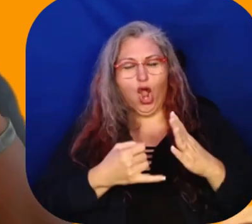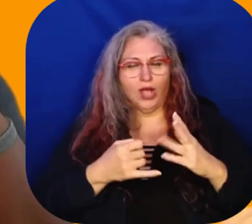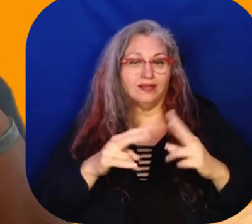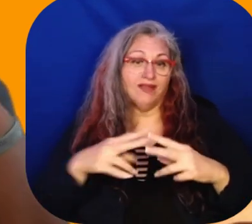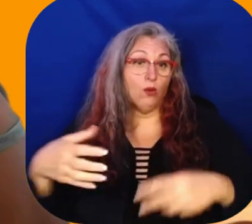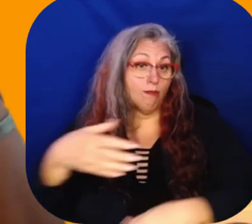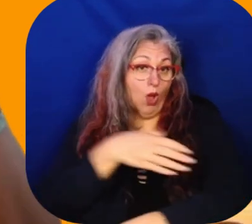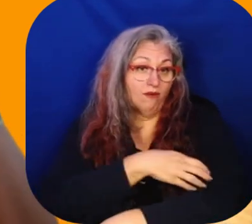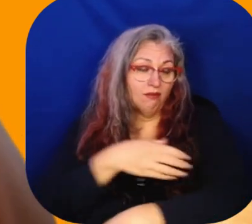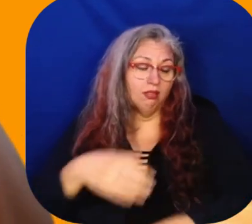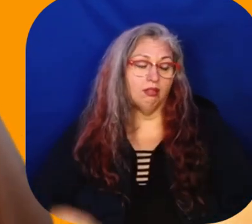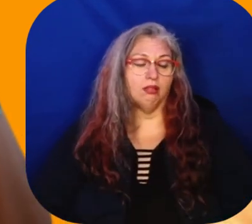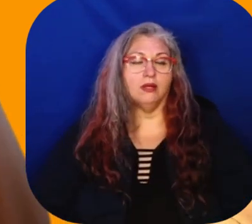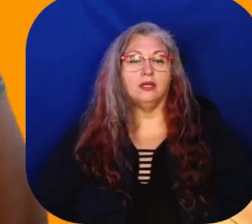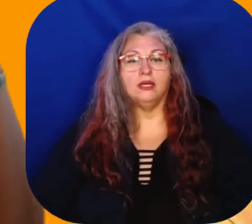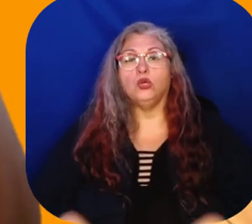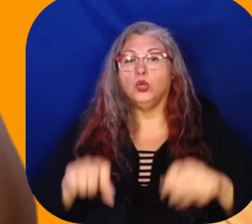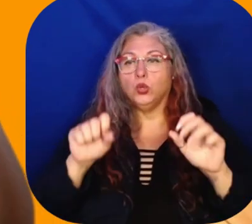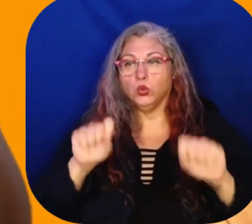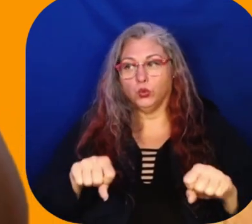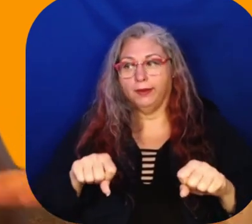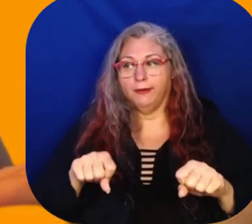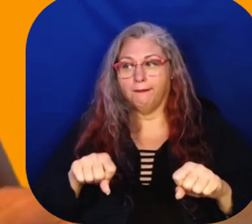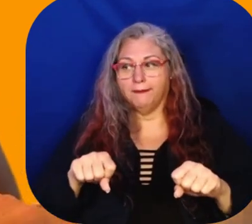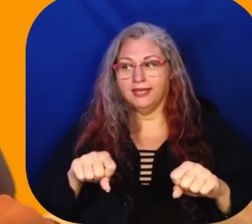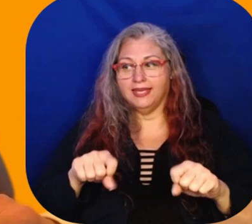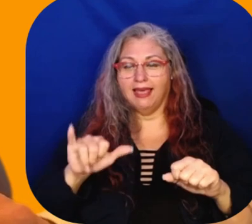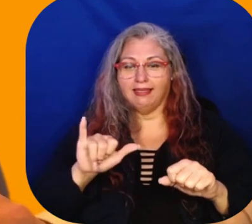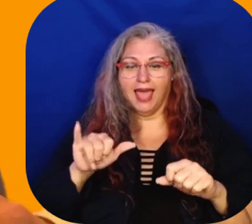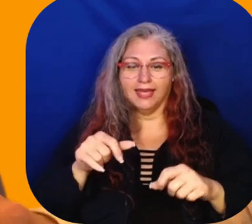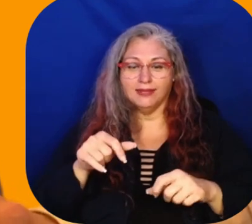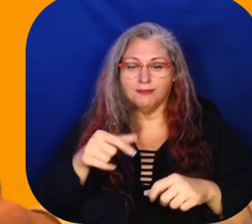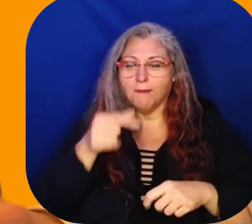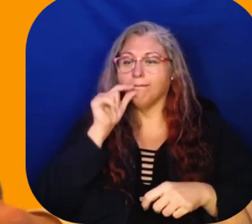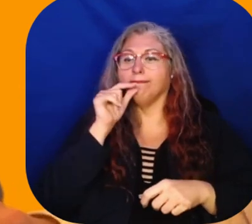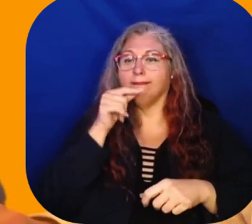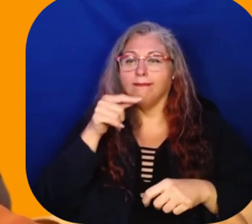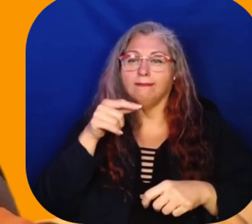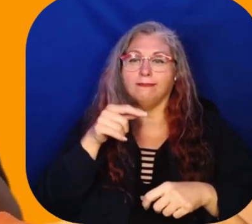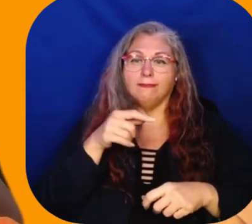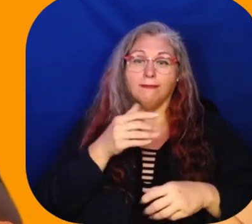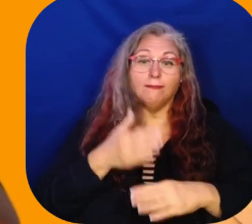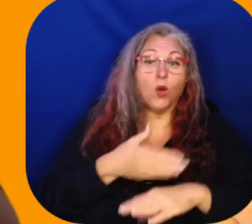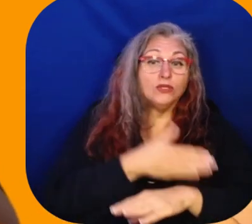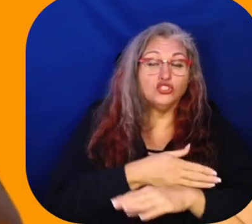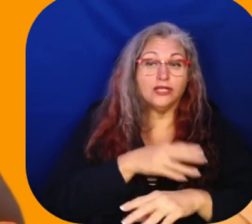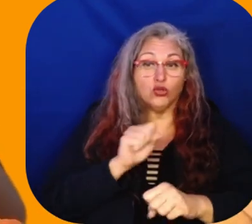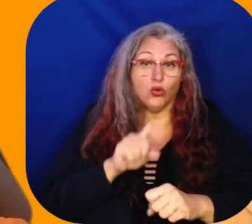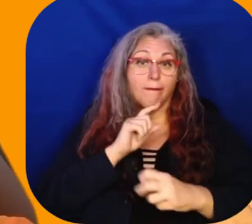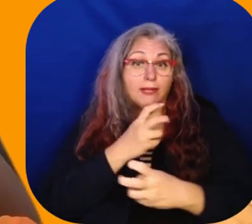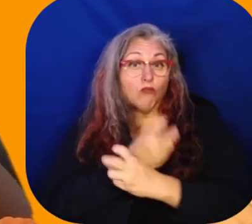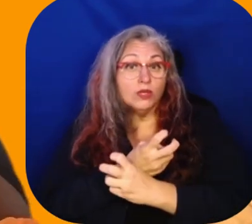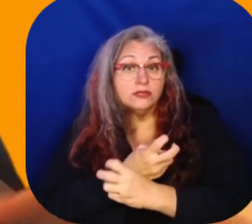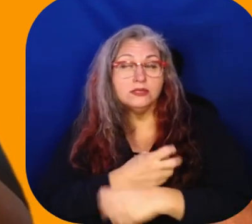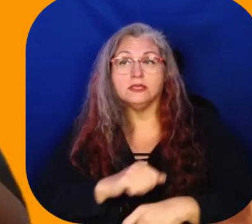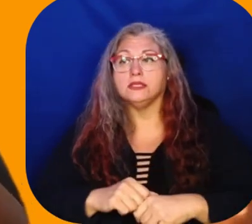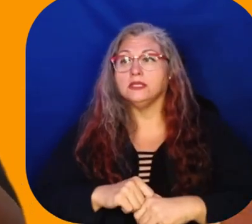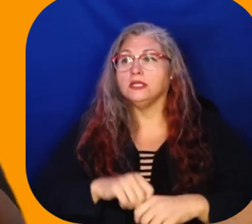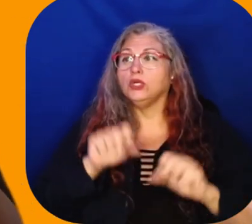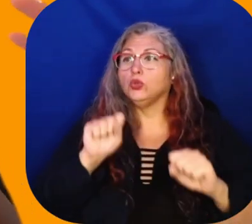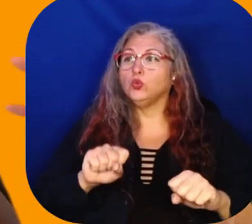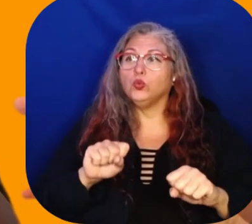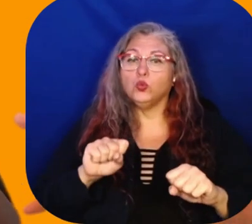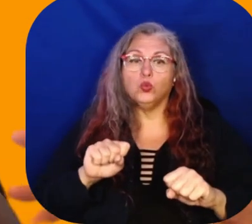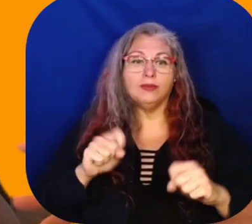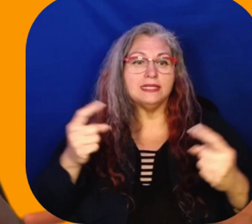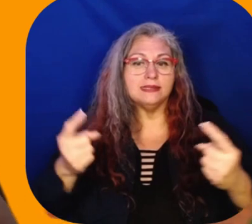It can be a potion. It can be a poison. It can be something that is given